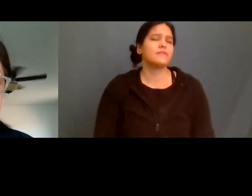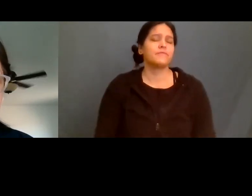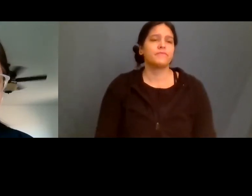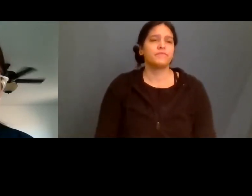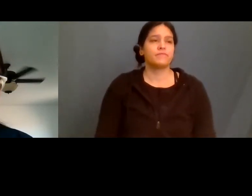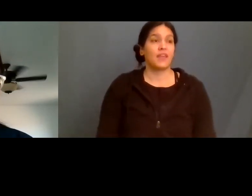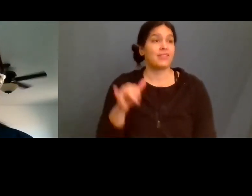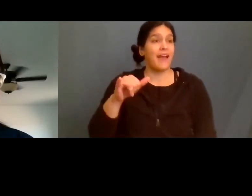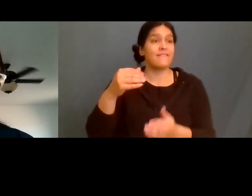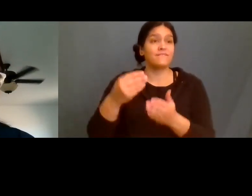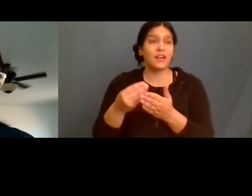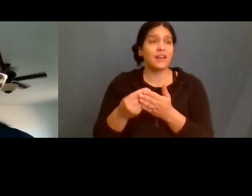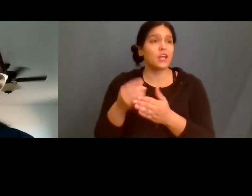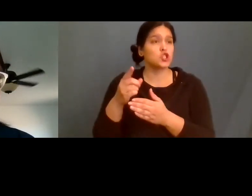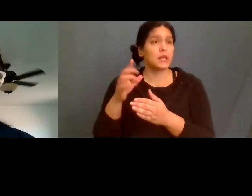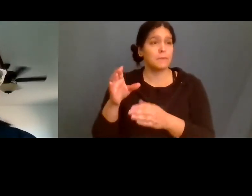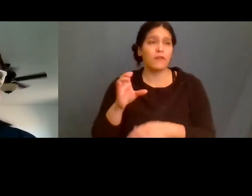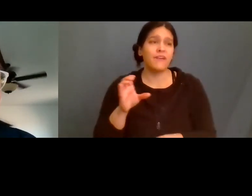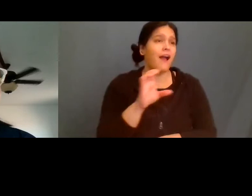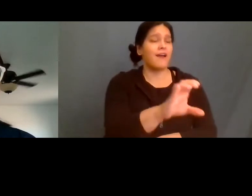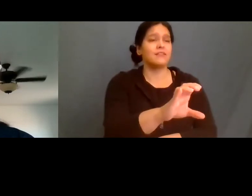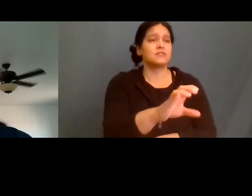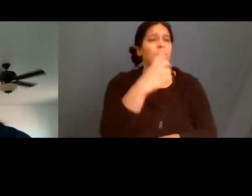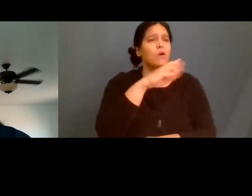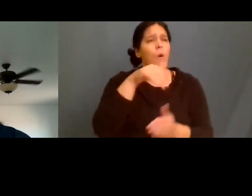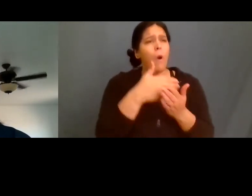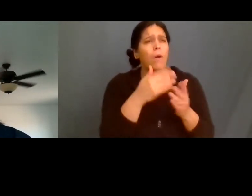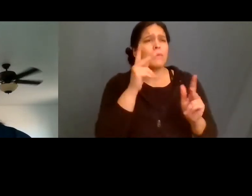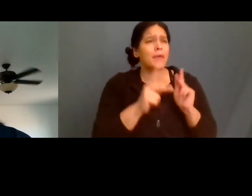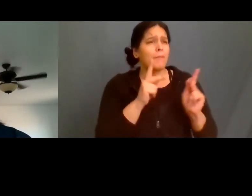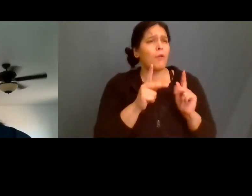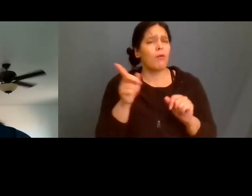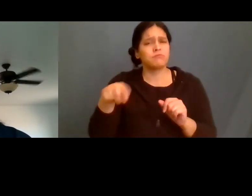Funding that she provides, or all the people that help